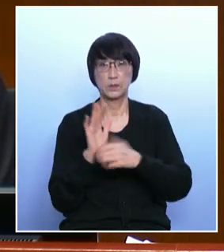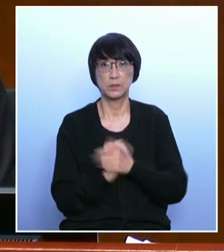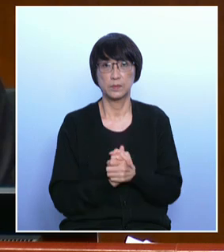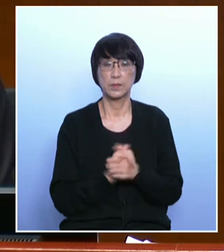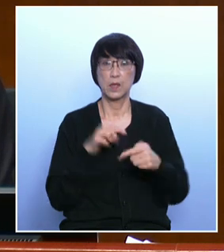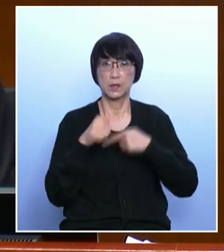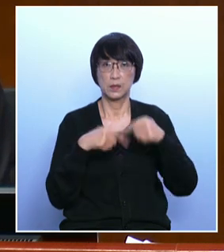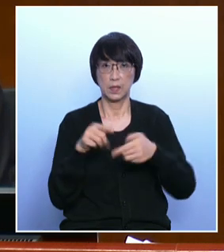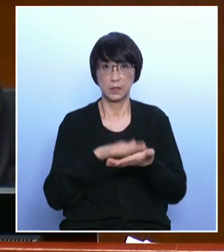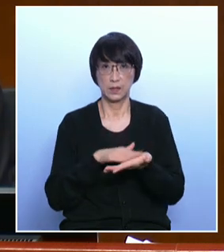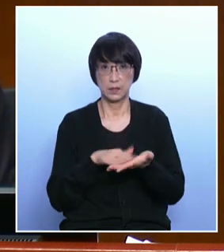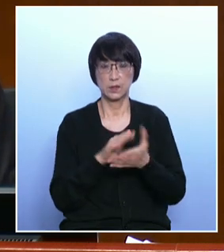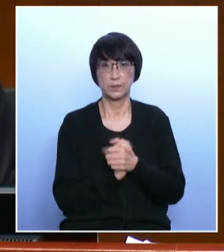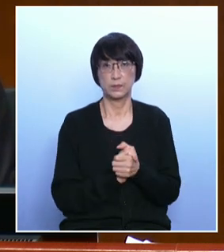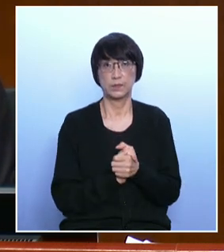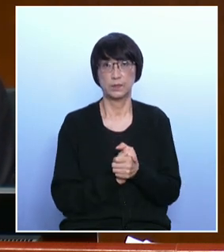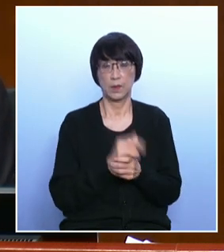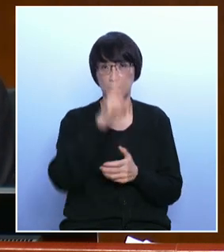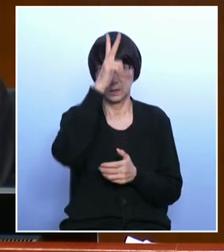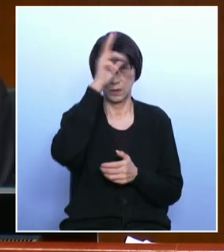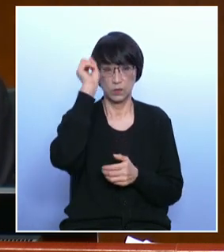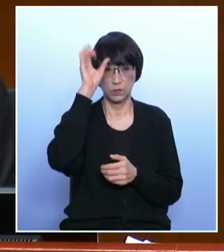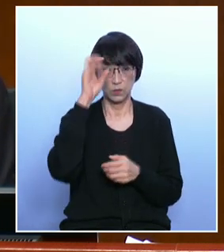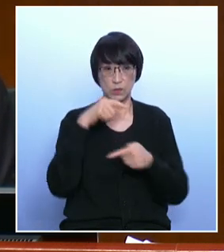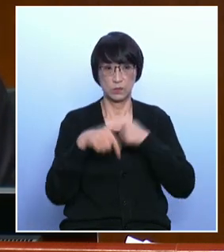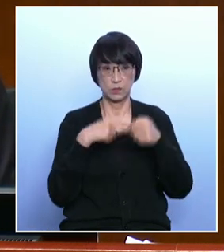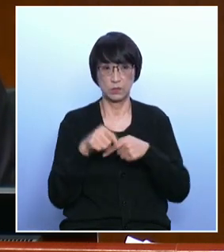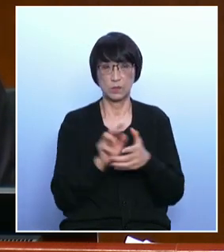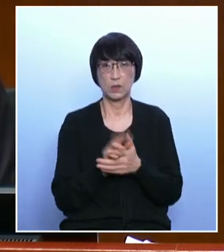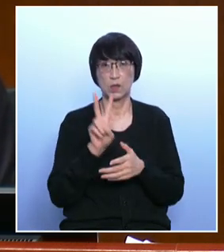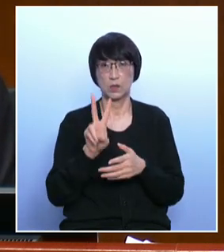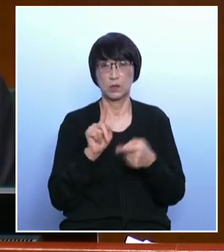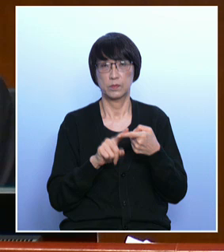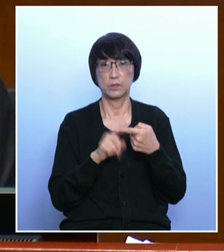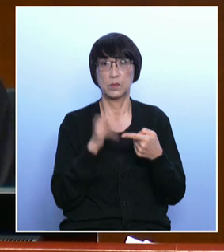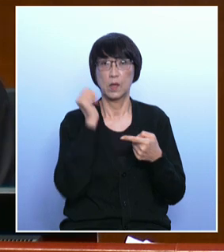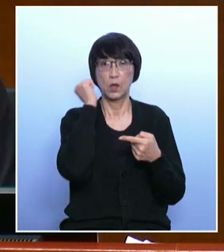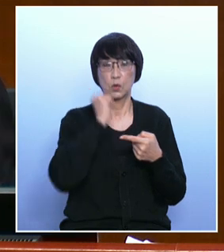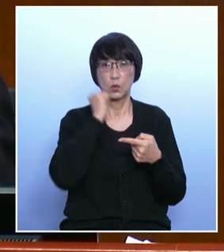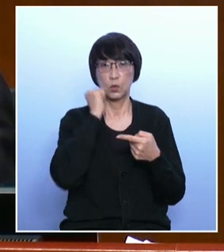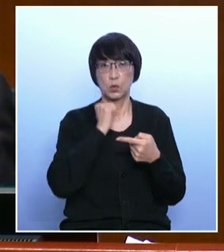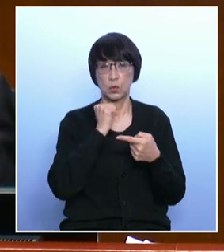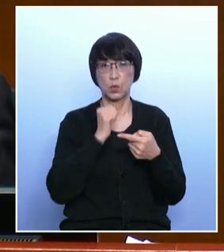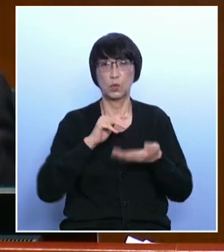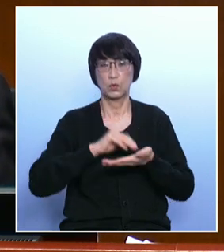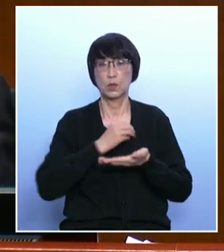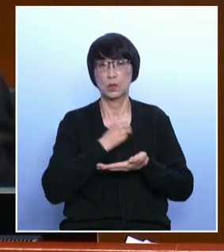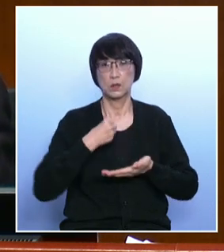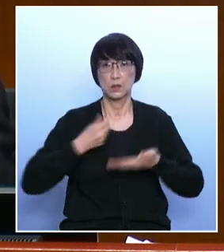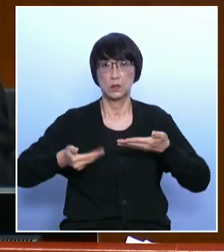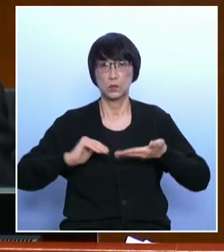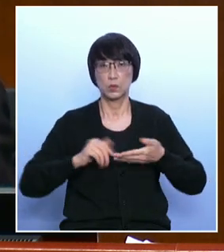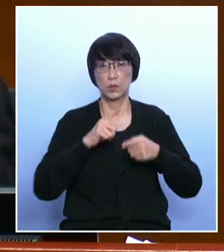Agenda item number 2, items for discussion at the next meeting. The next meeting will be scheduled for the 14th of April